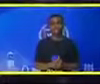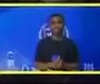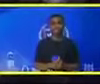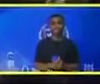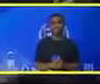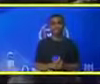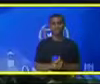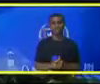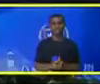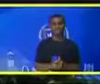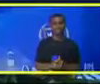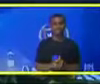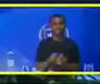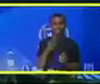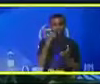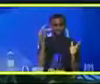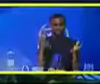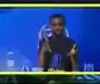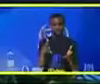Are we together?